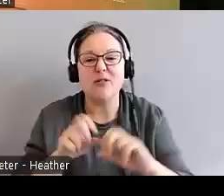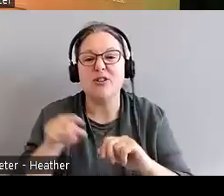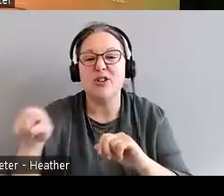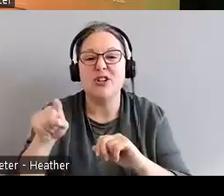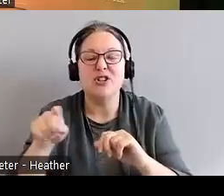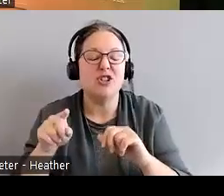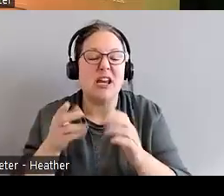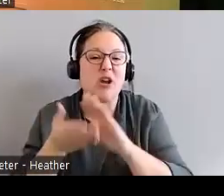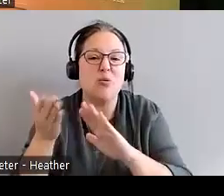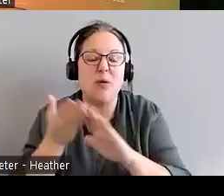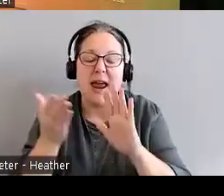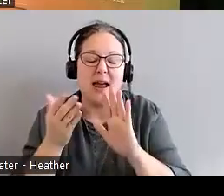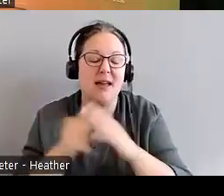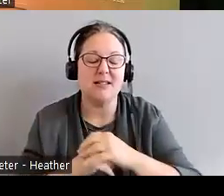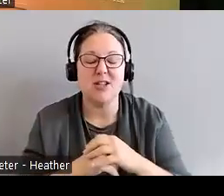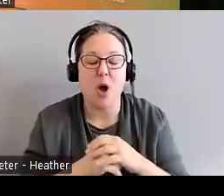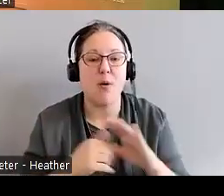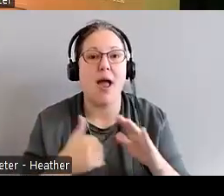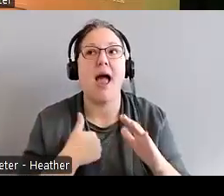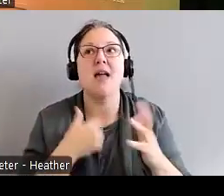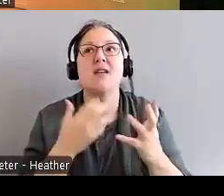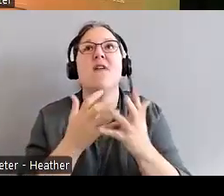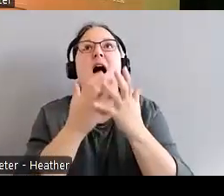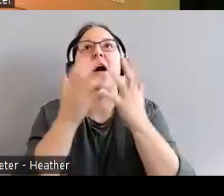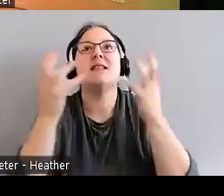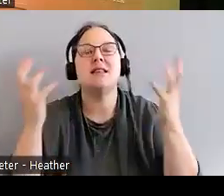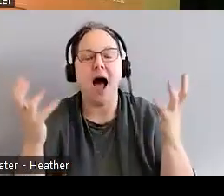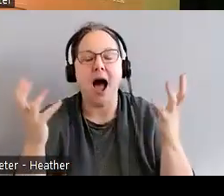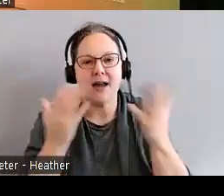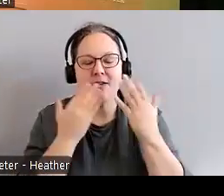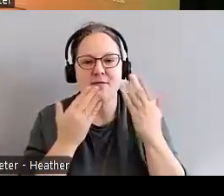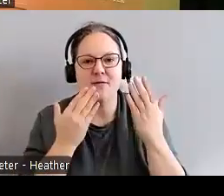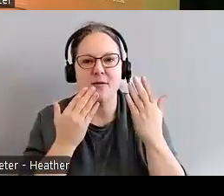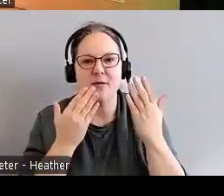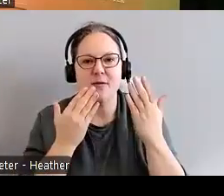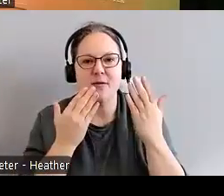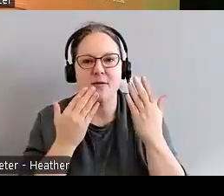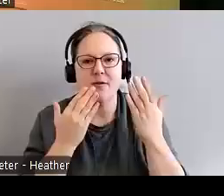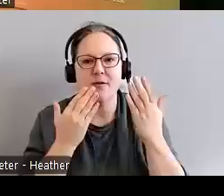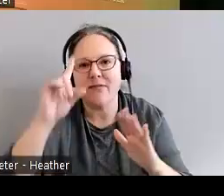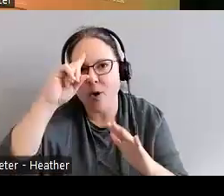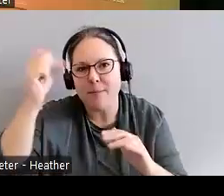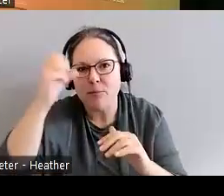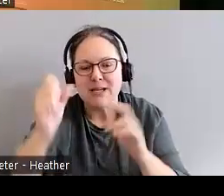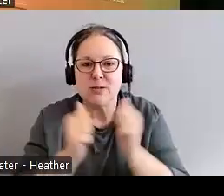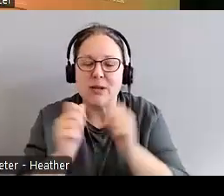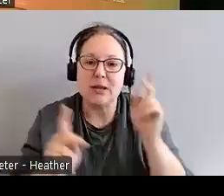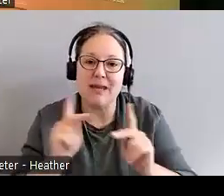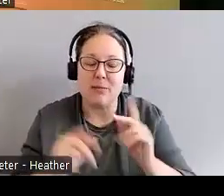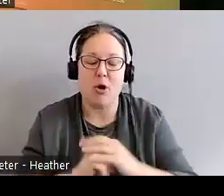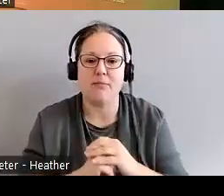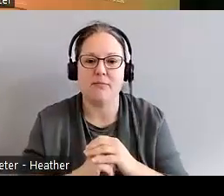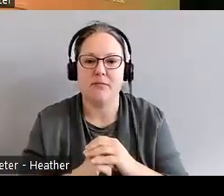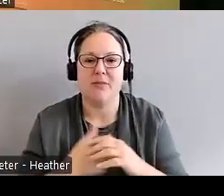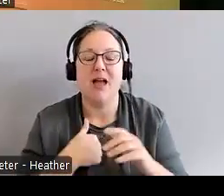at Yale. So I have lots of wonderful memory. And it was also really hard because I had to